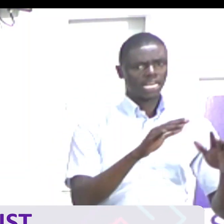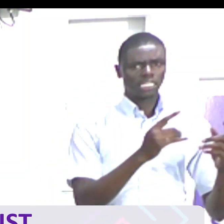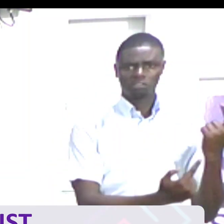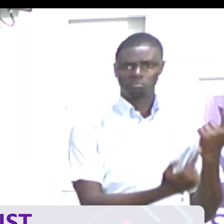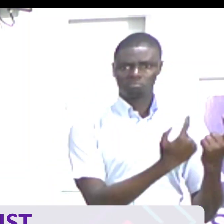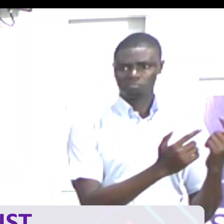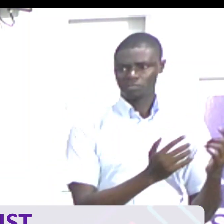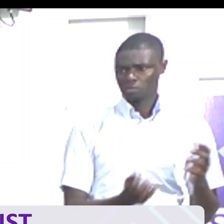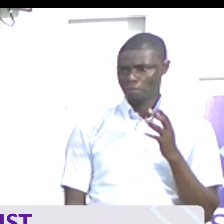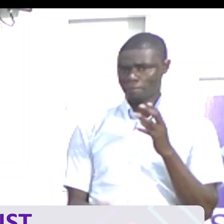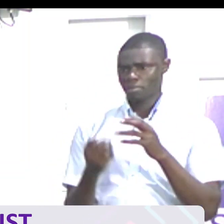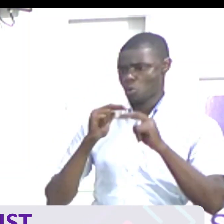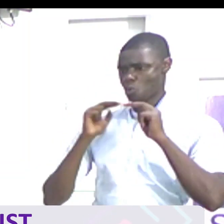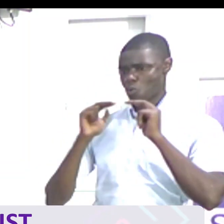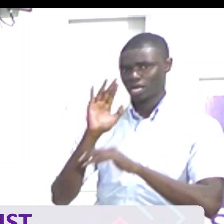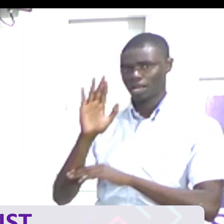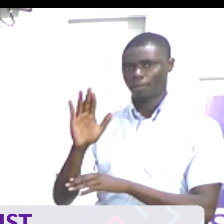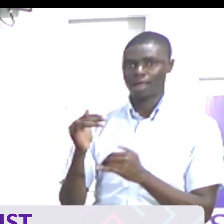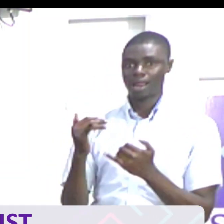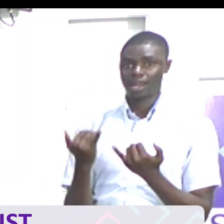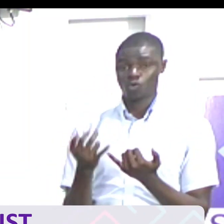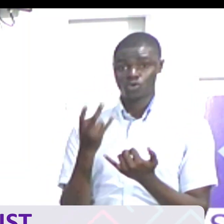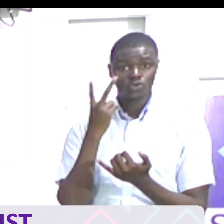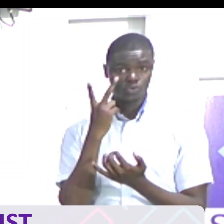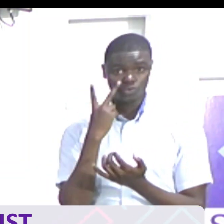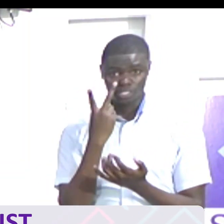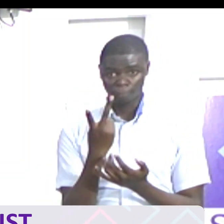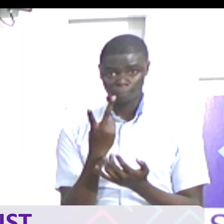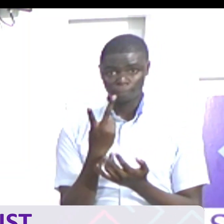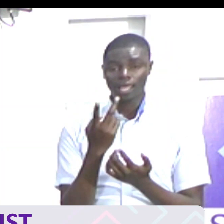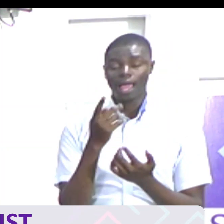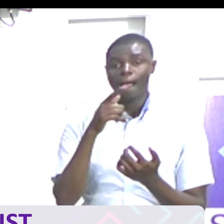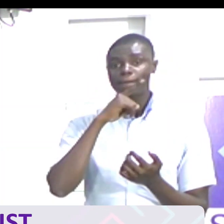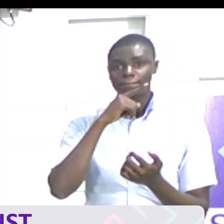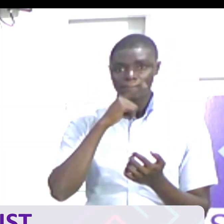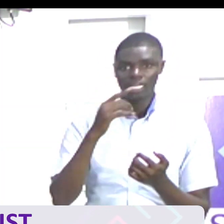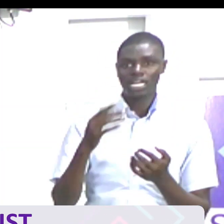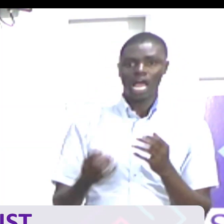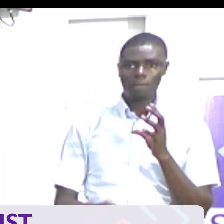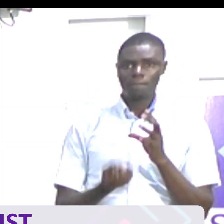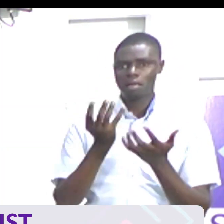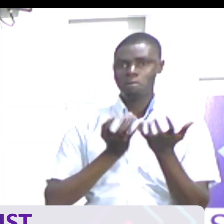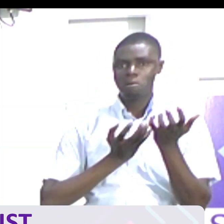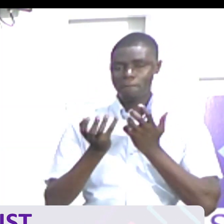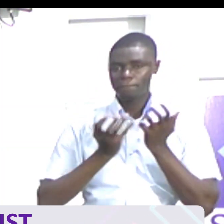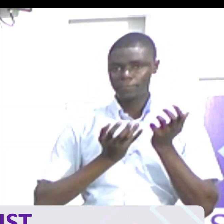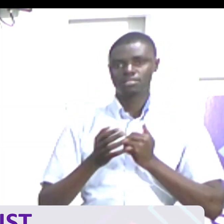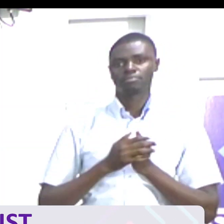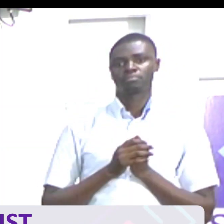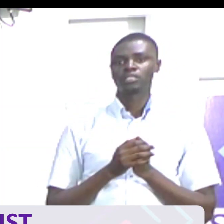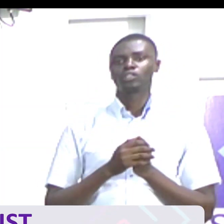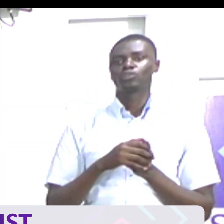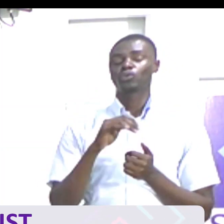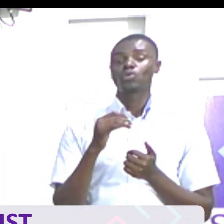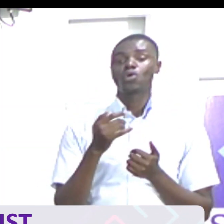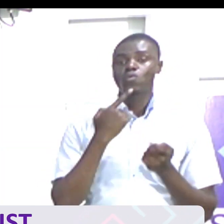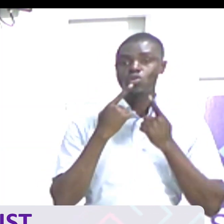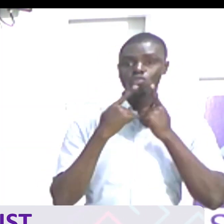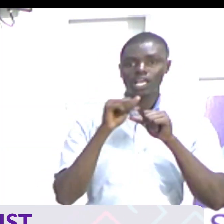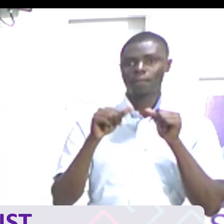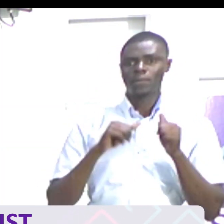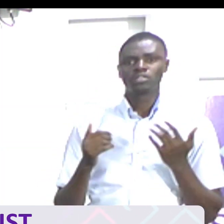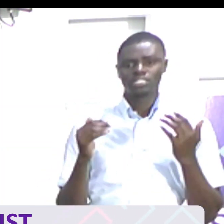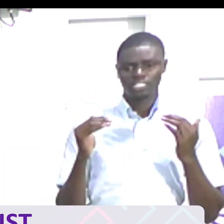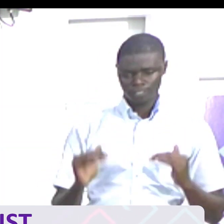mahali, anafungua hoteli yake sasa. Unapata jamaa amekuja kwa business owner, unajua. Then the kind of, in short, we're talking about